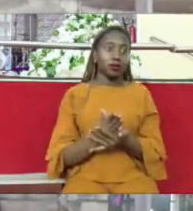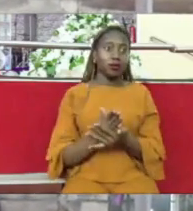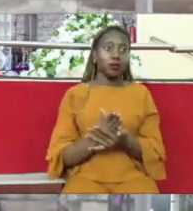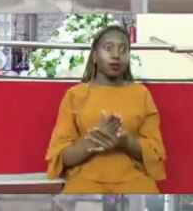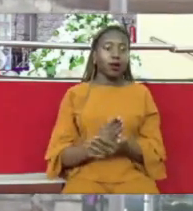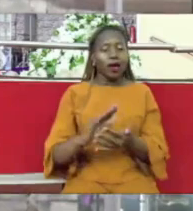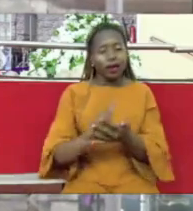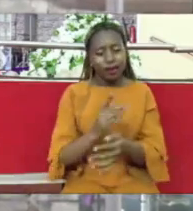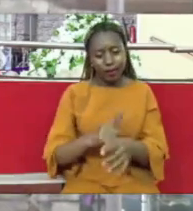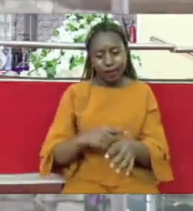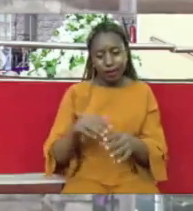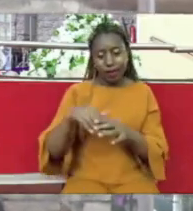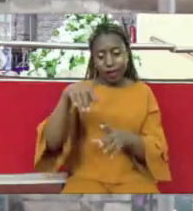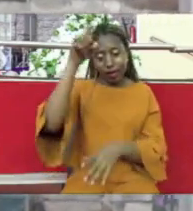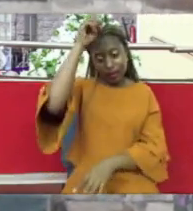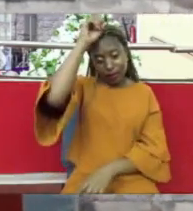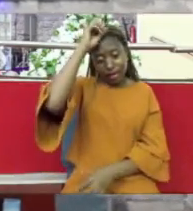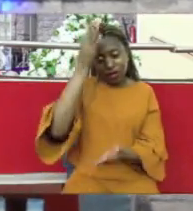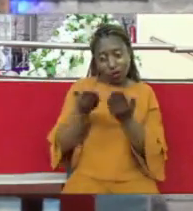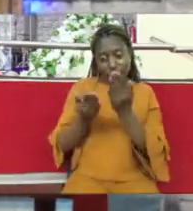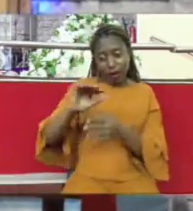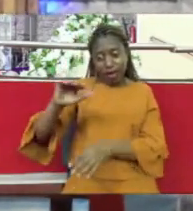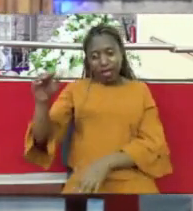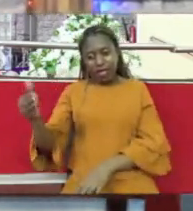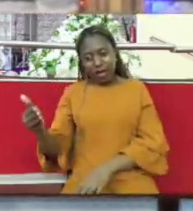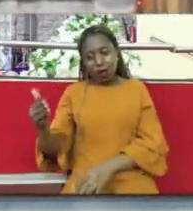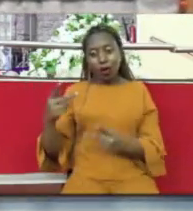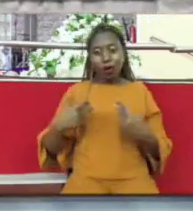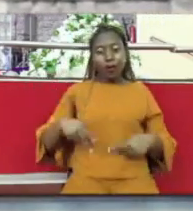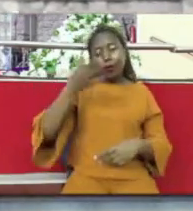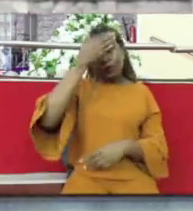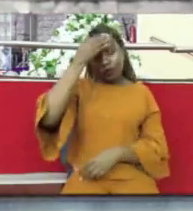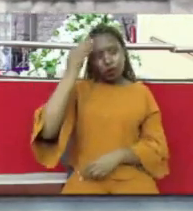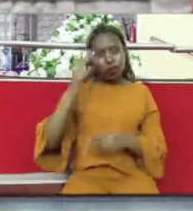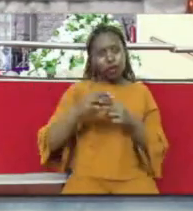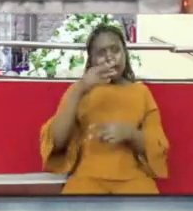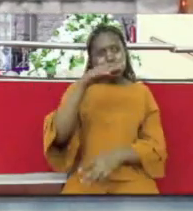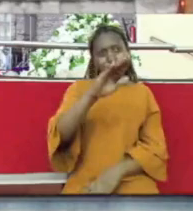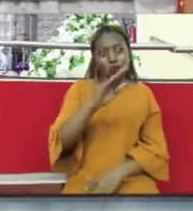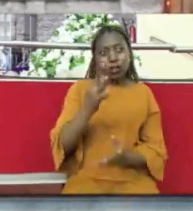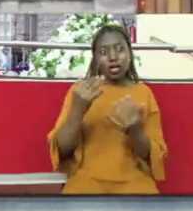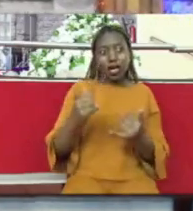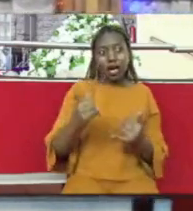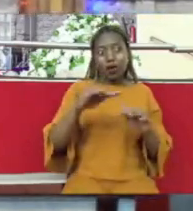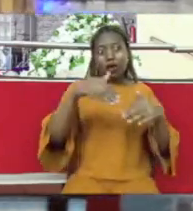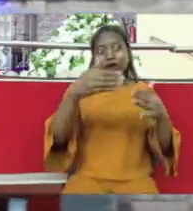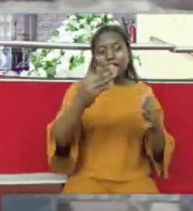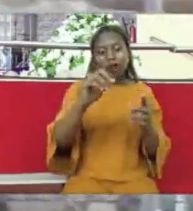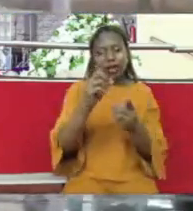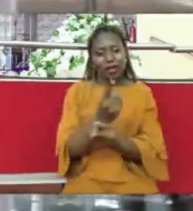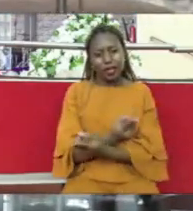the estate, people have forgotten your name and they have put a totally different identity on you. Anytime